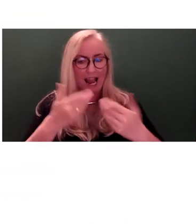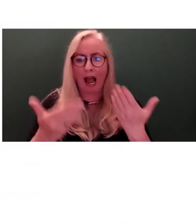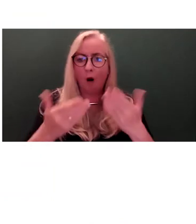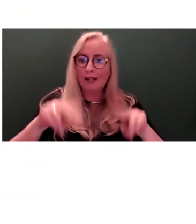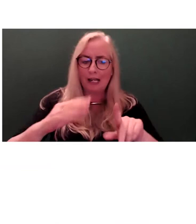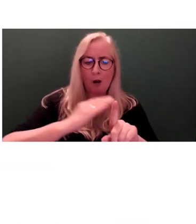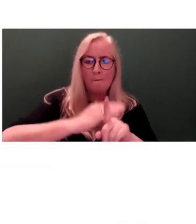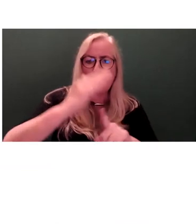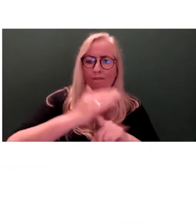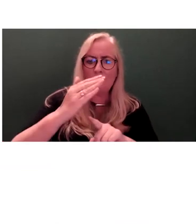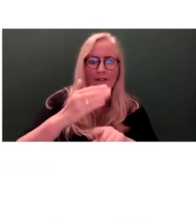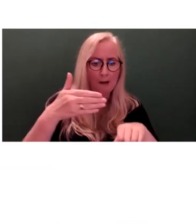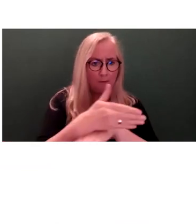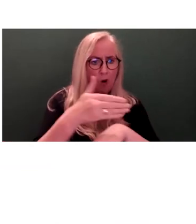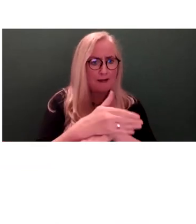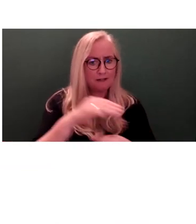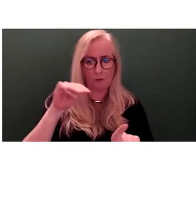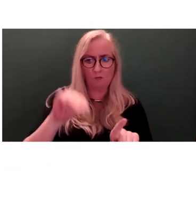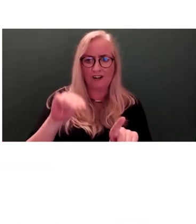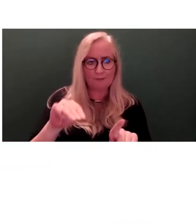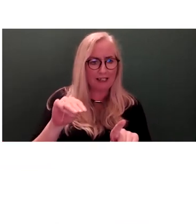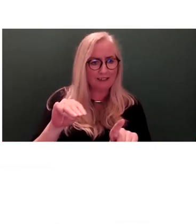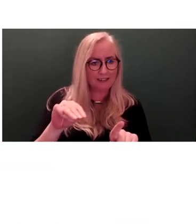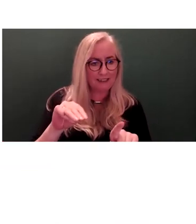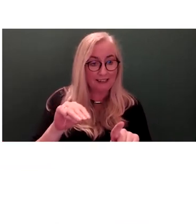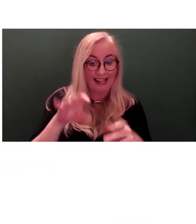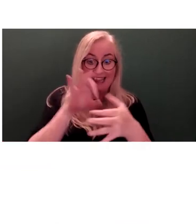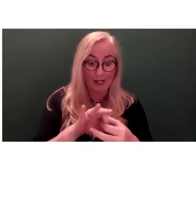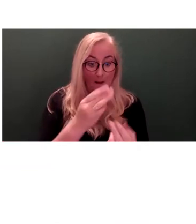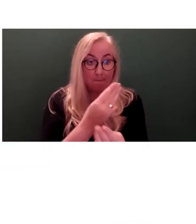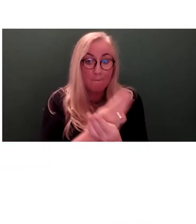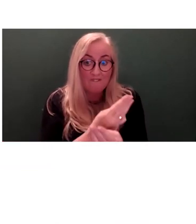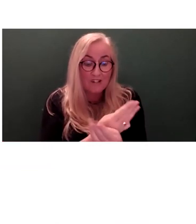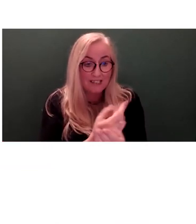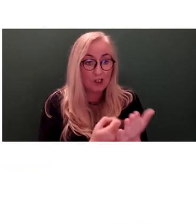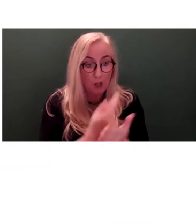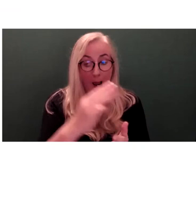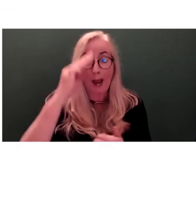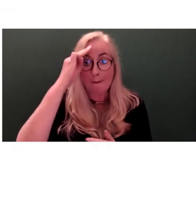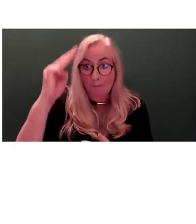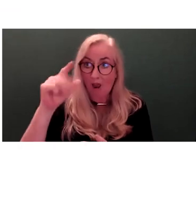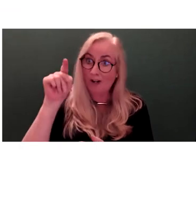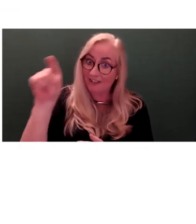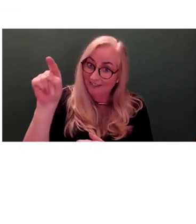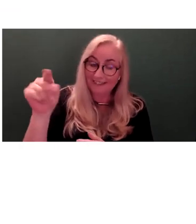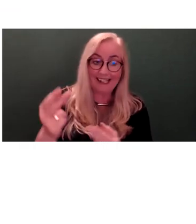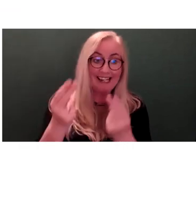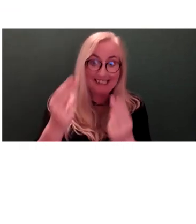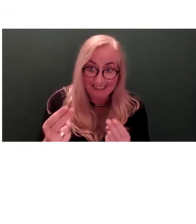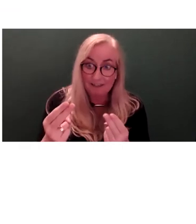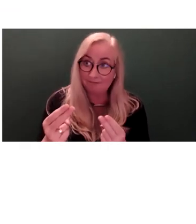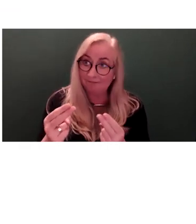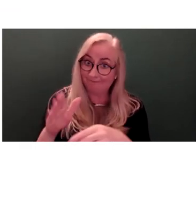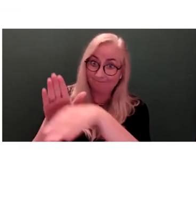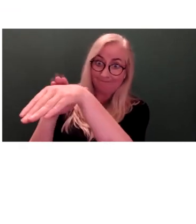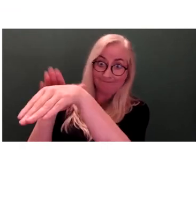employment prospects and hence the sort of removing the poverty issue, is that I think employers need to be brought along in some way, okay, and